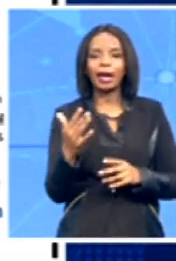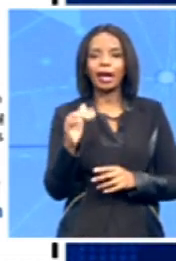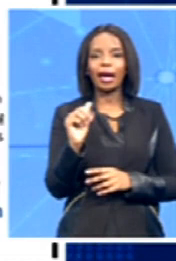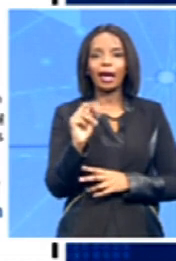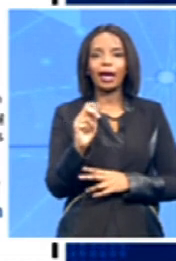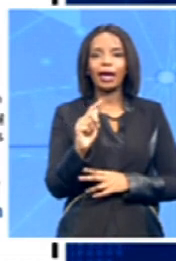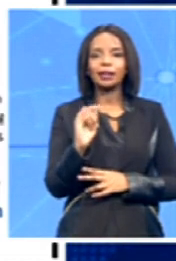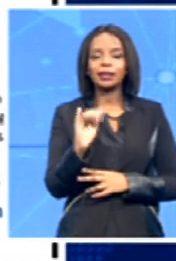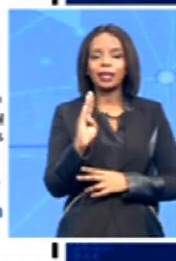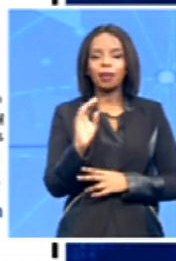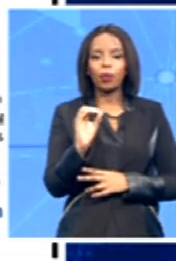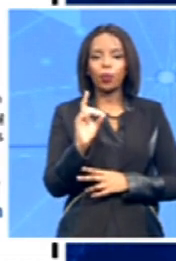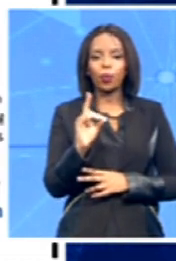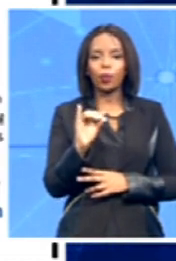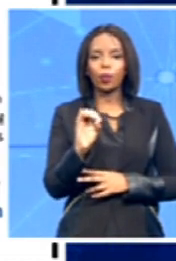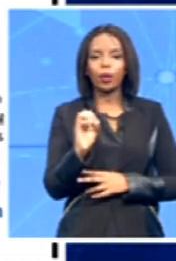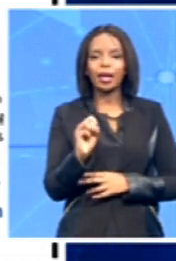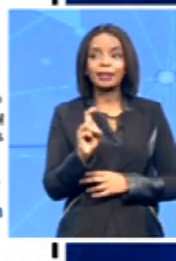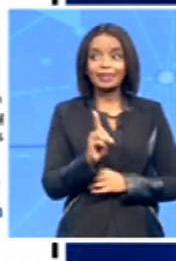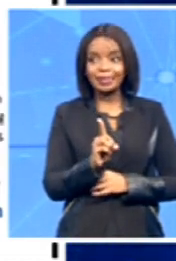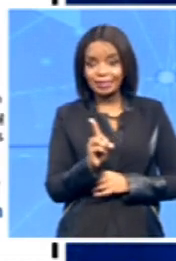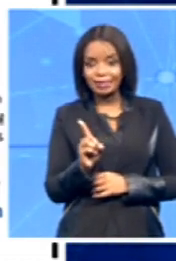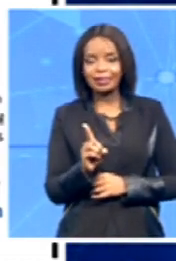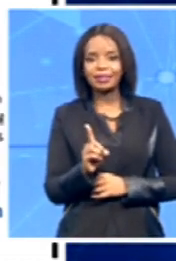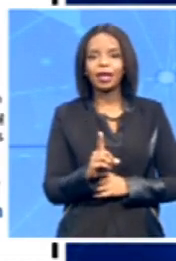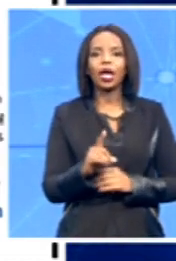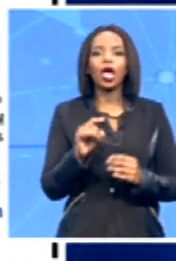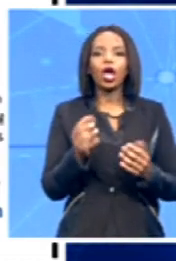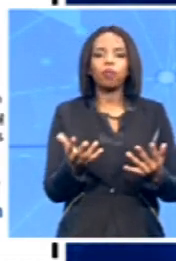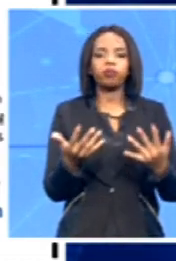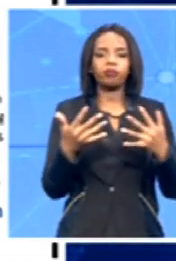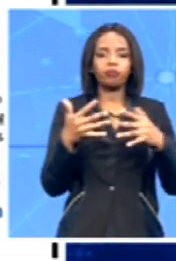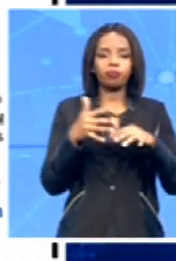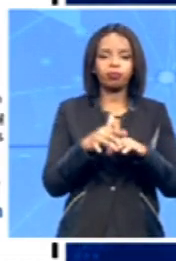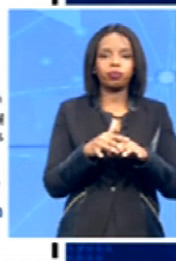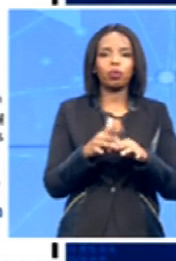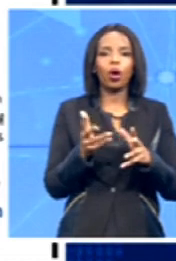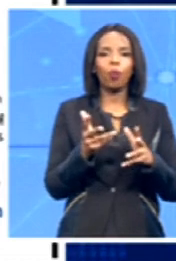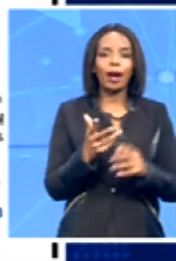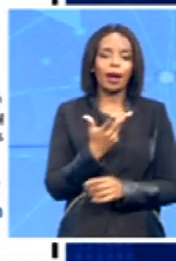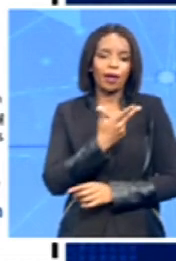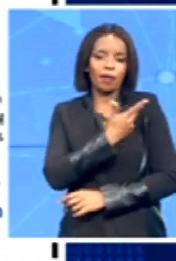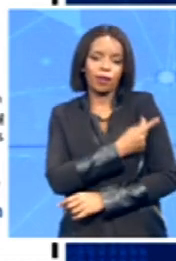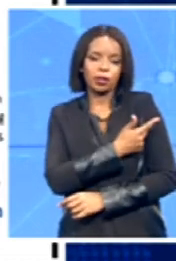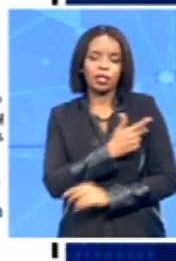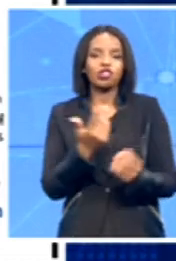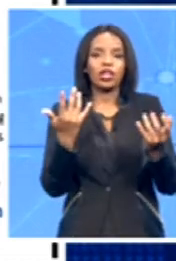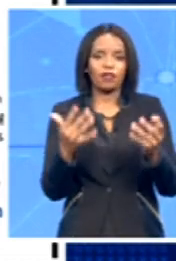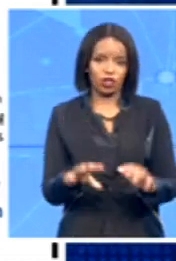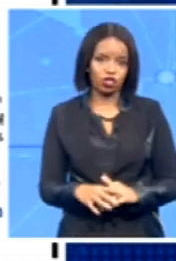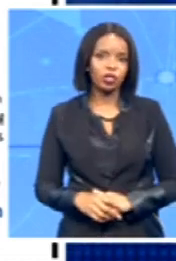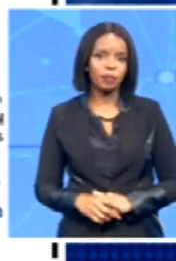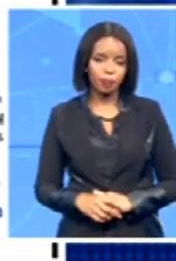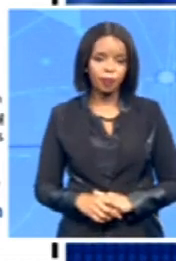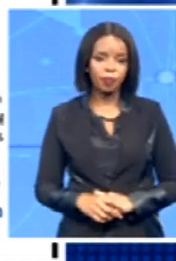of whether you had prior infection or vaccination. So this antibody tells you it's a different antibody and it is generated by